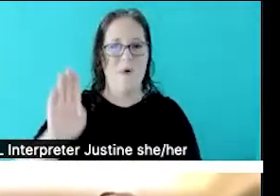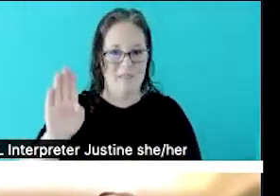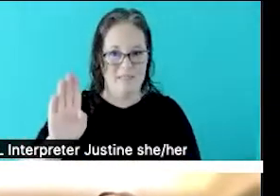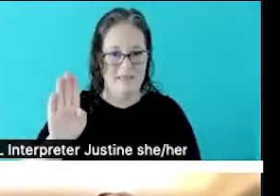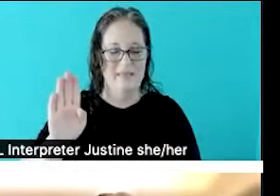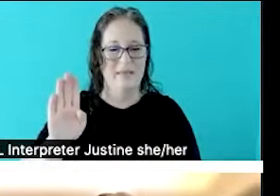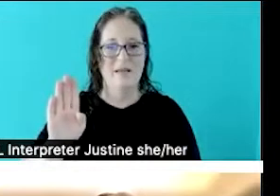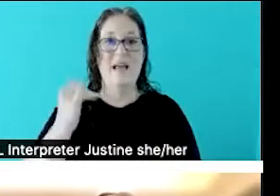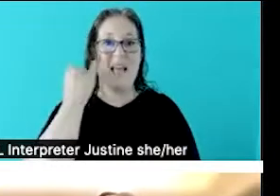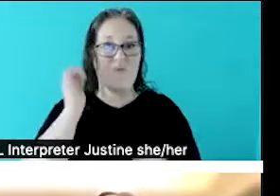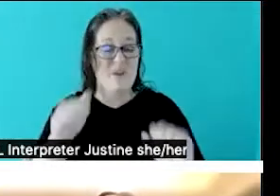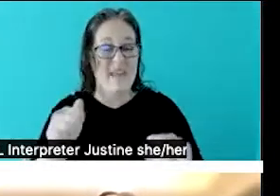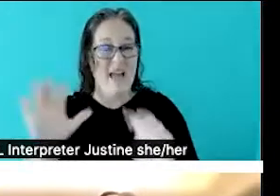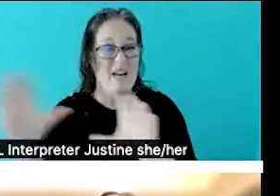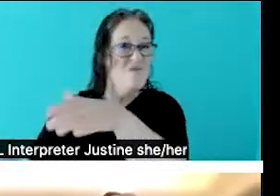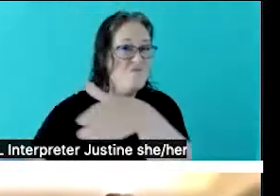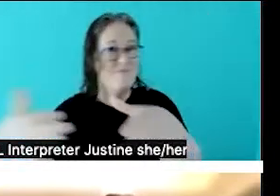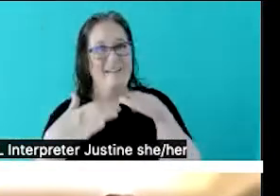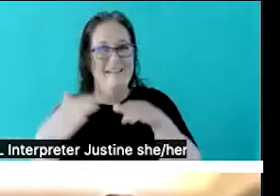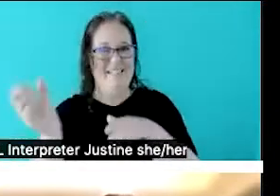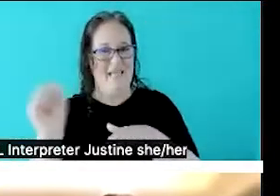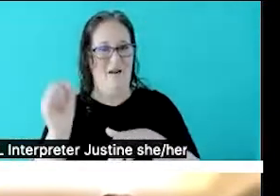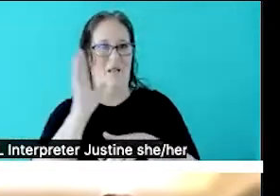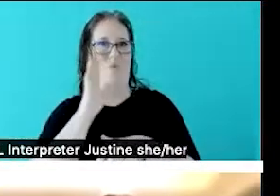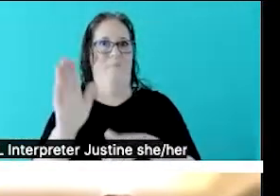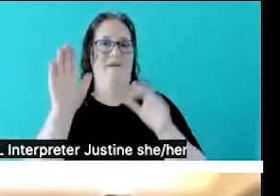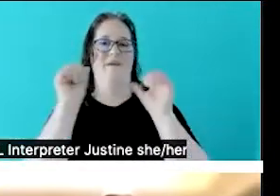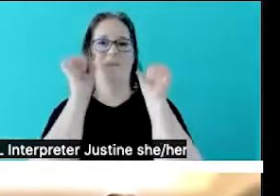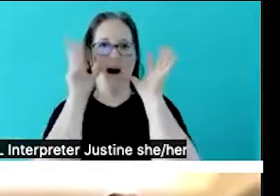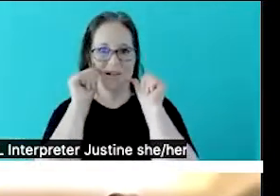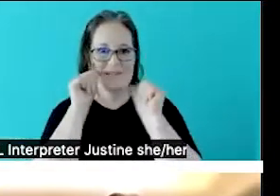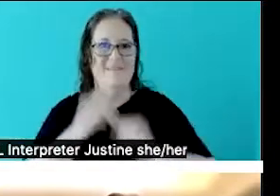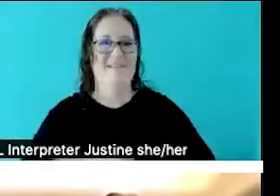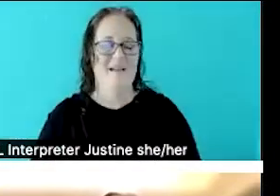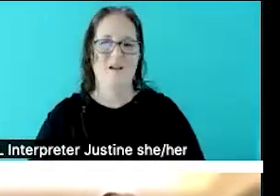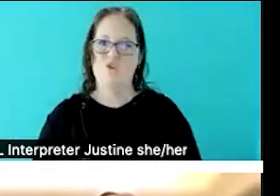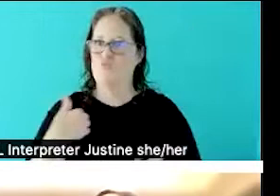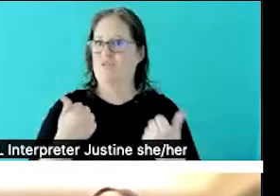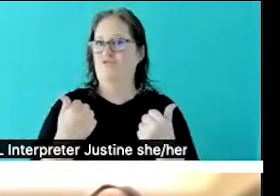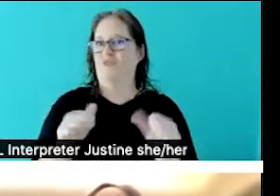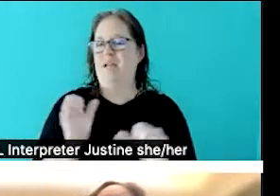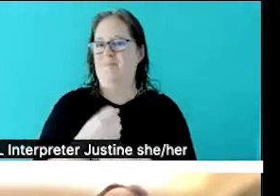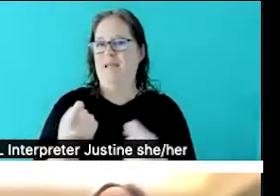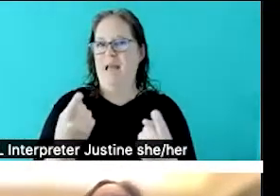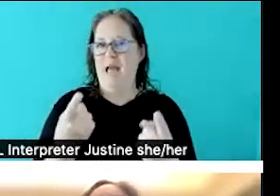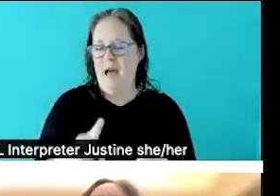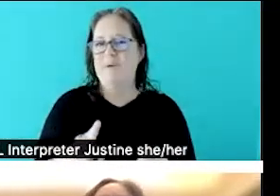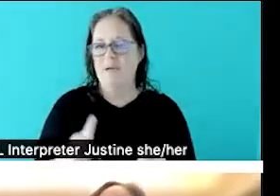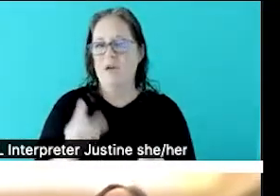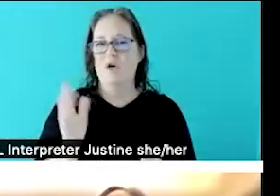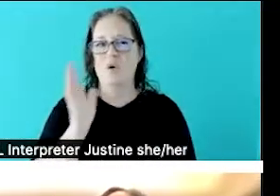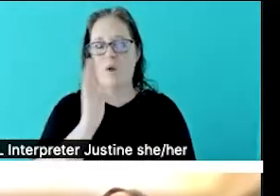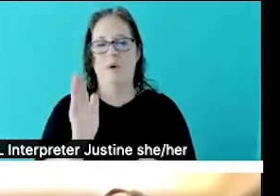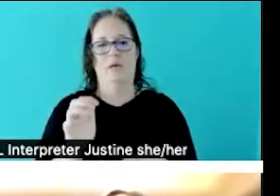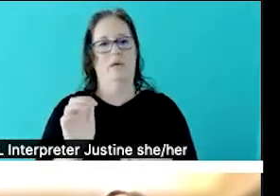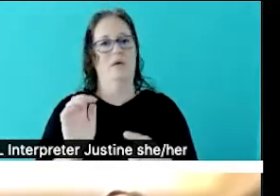if we could bring it to Seattle. So let's try to make that happen by sharing our best